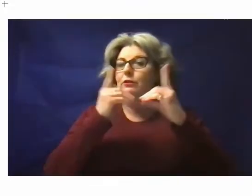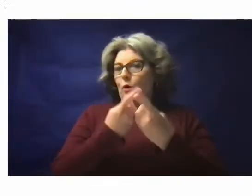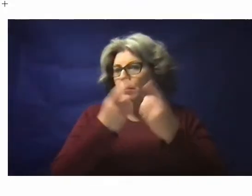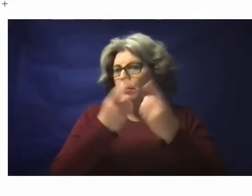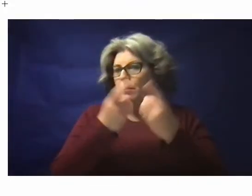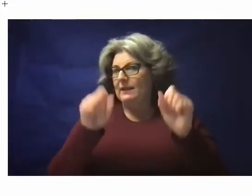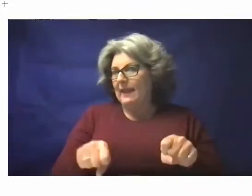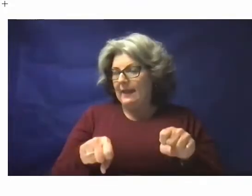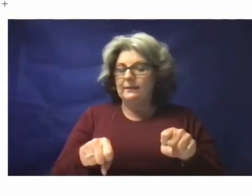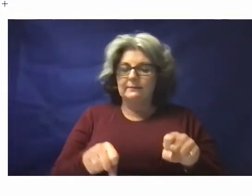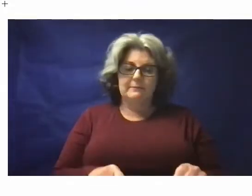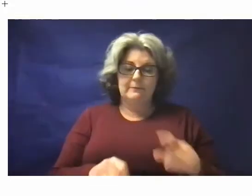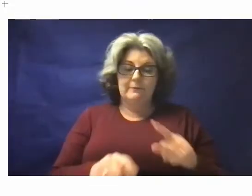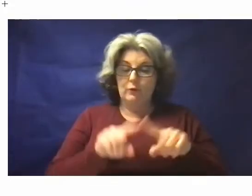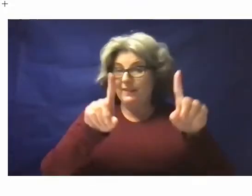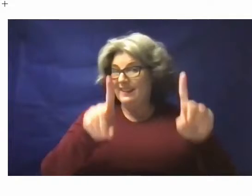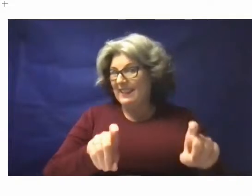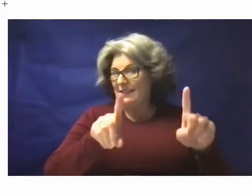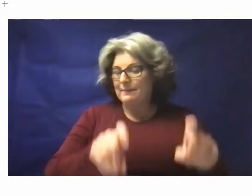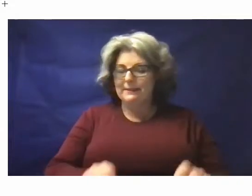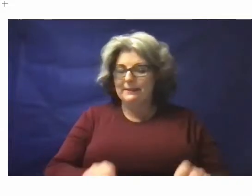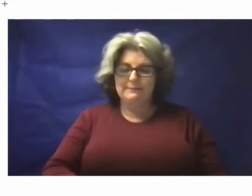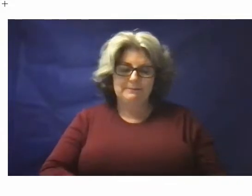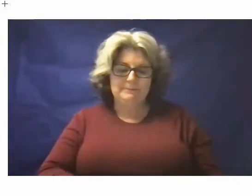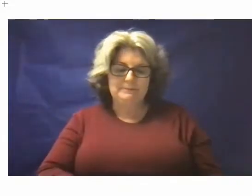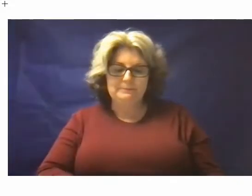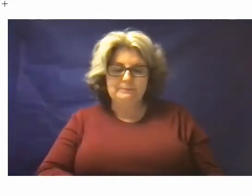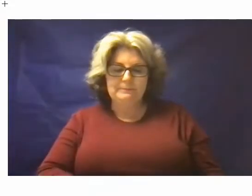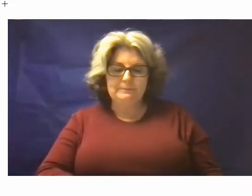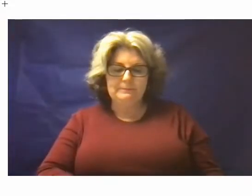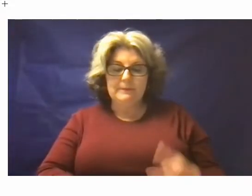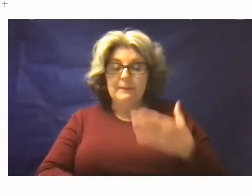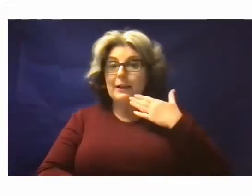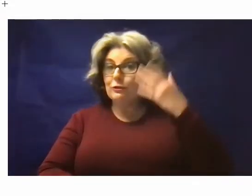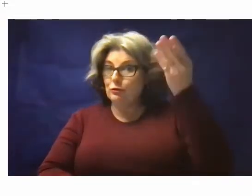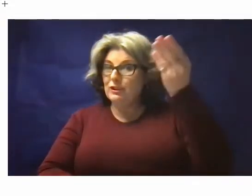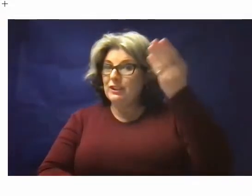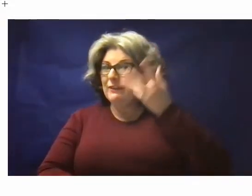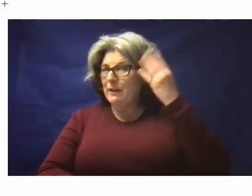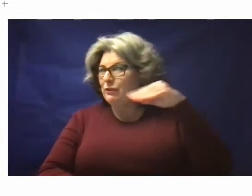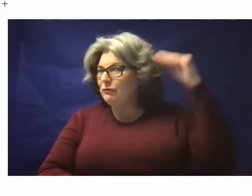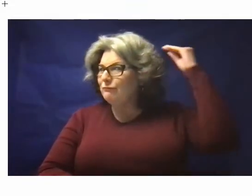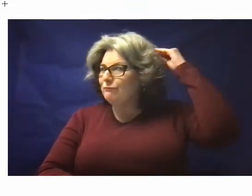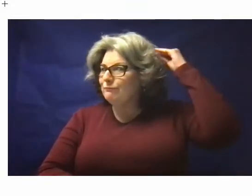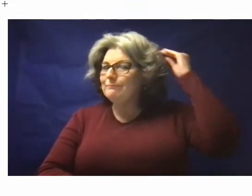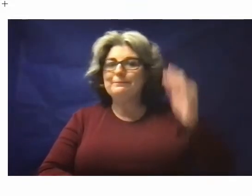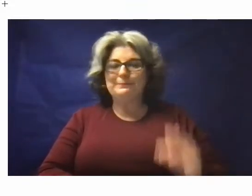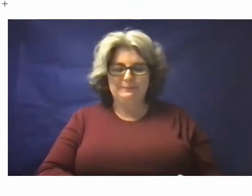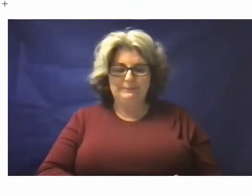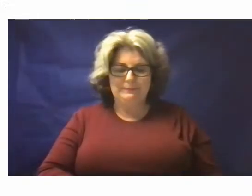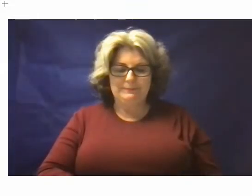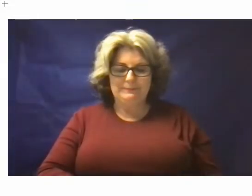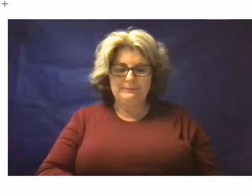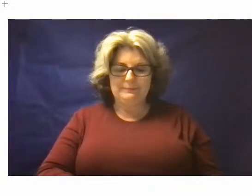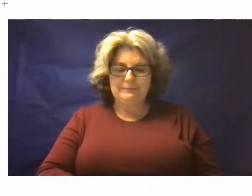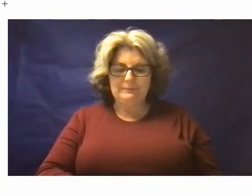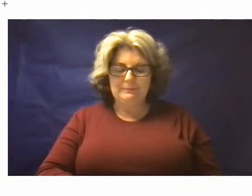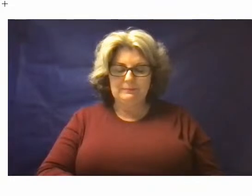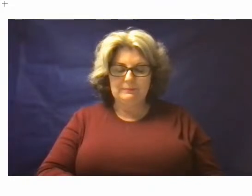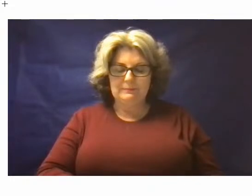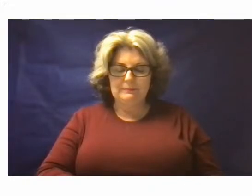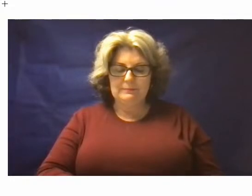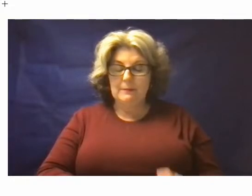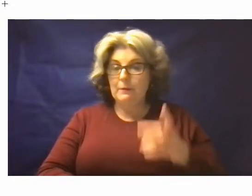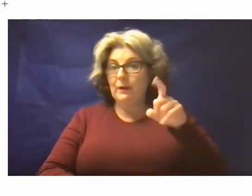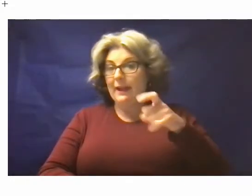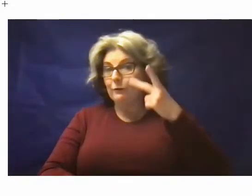that assessment. So that's a very good information to know. But we have to see what's going on and